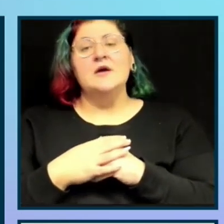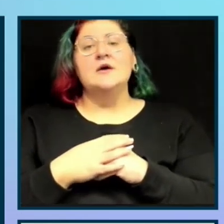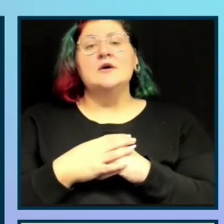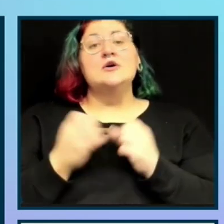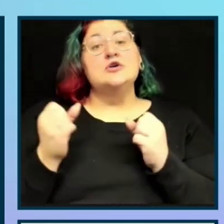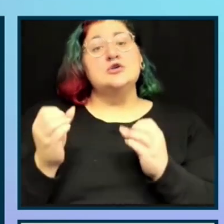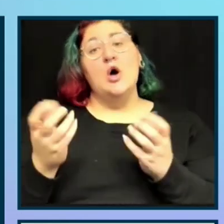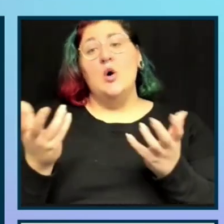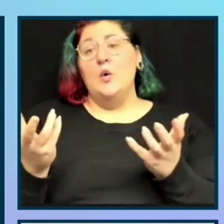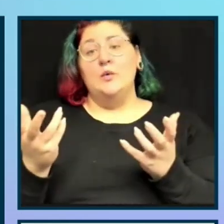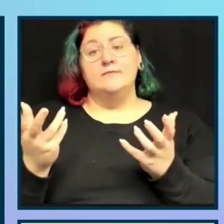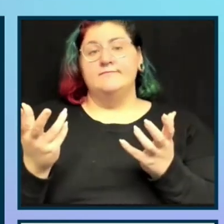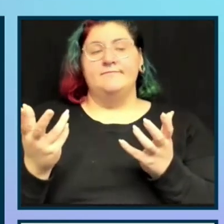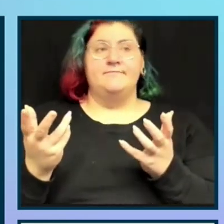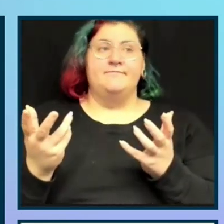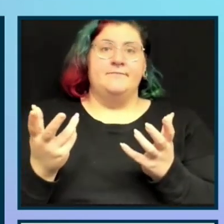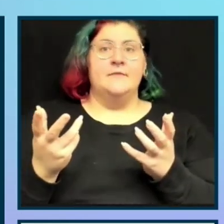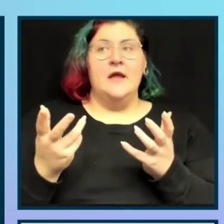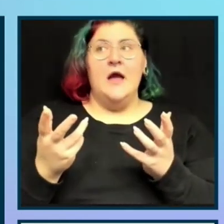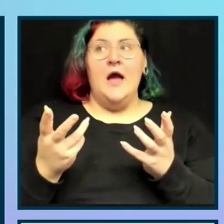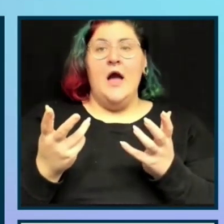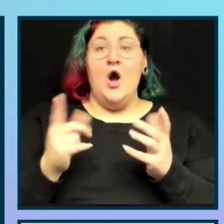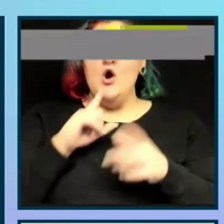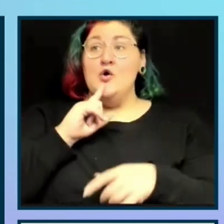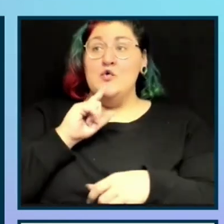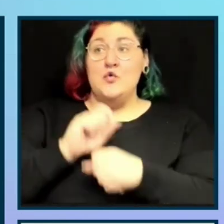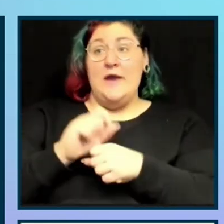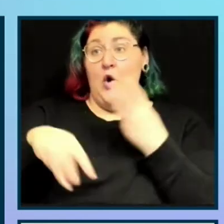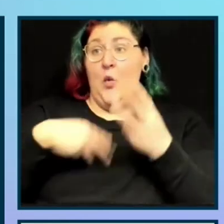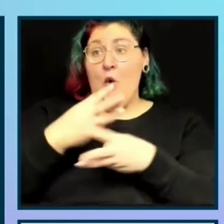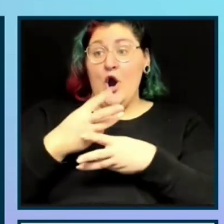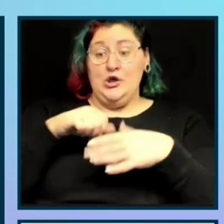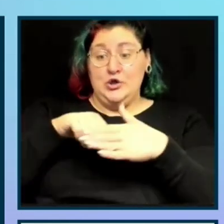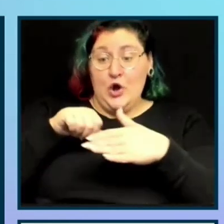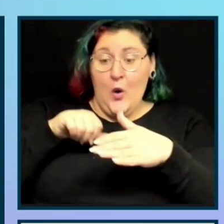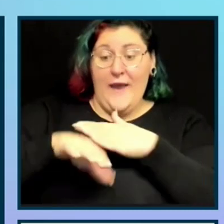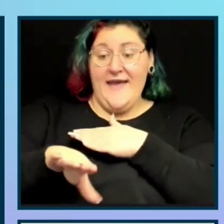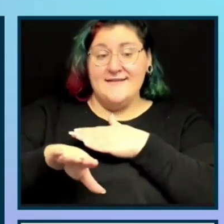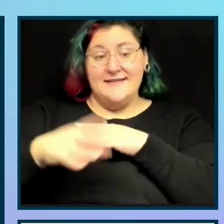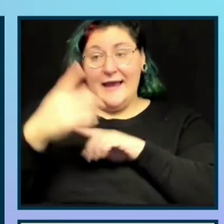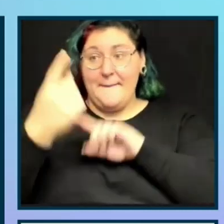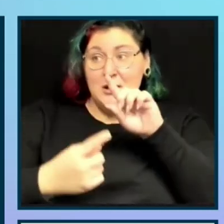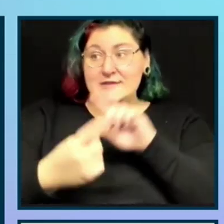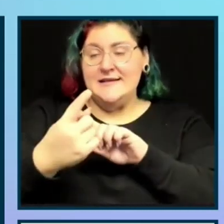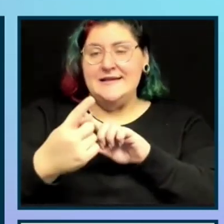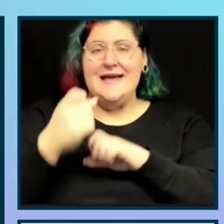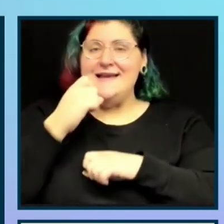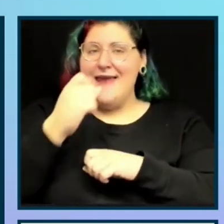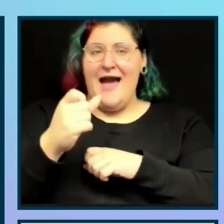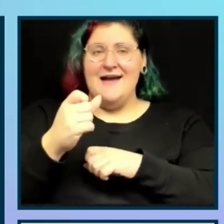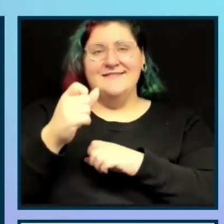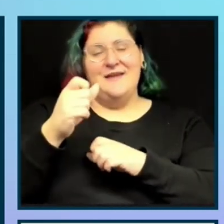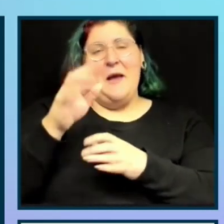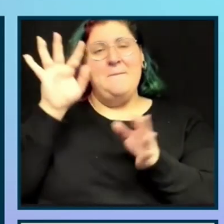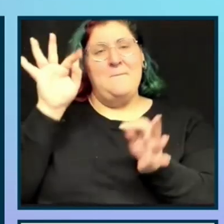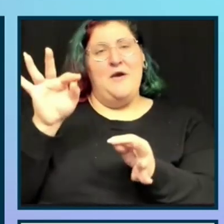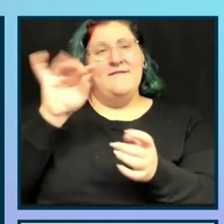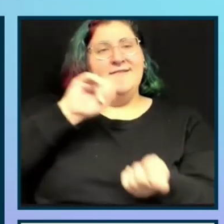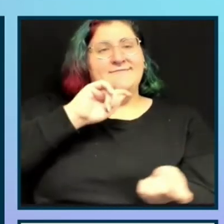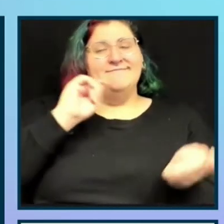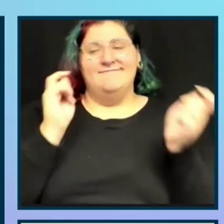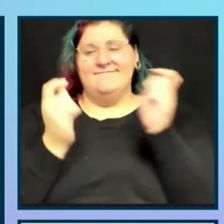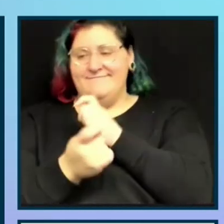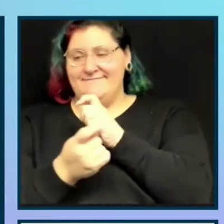translate easily from physical to virtual in all the zones. Certain things like signage and guidance are way